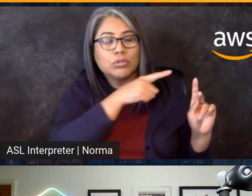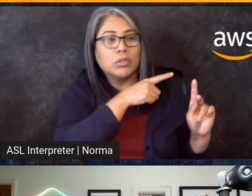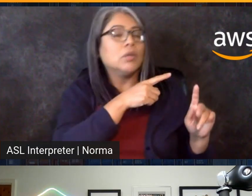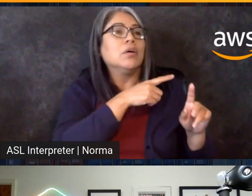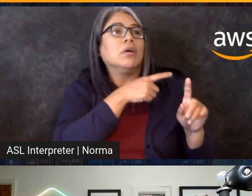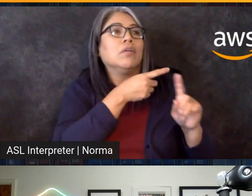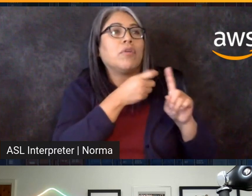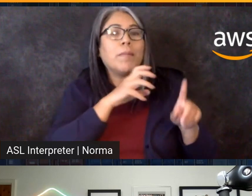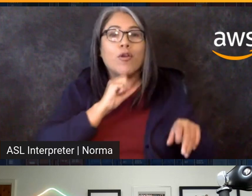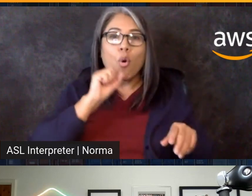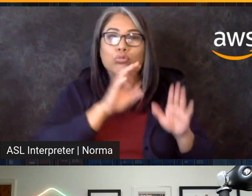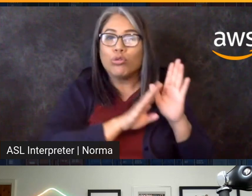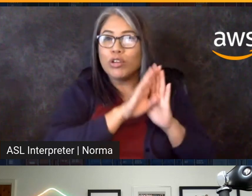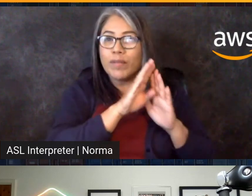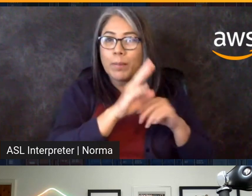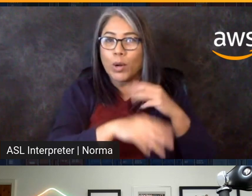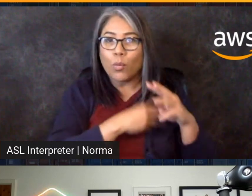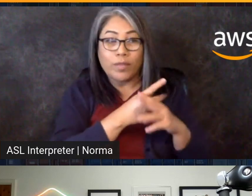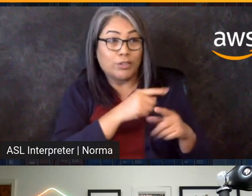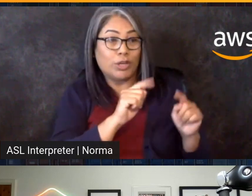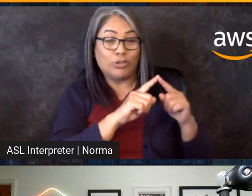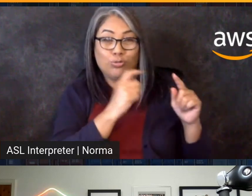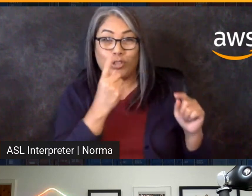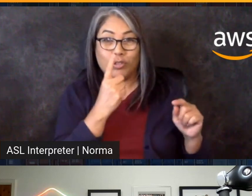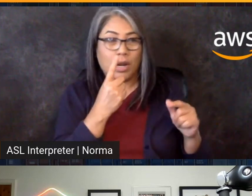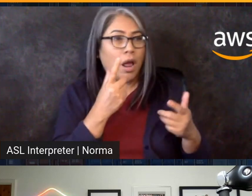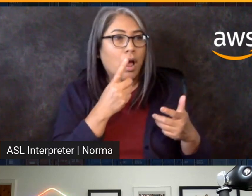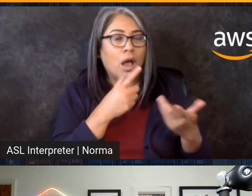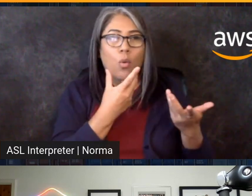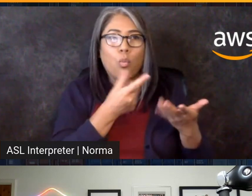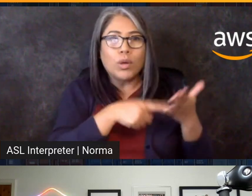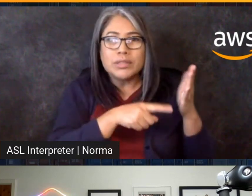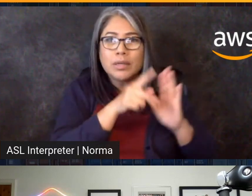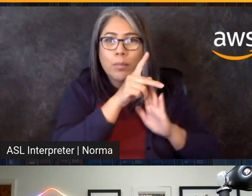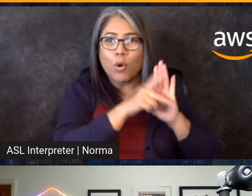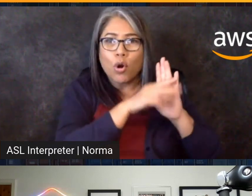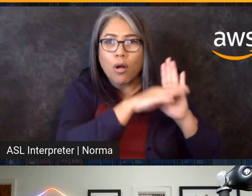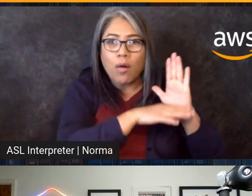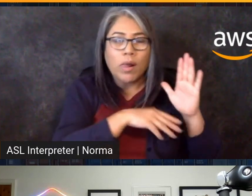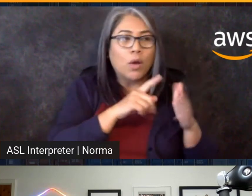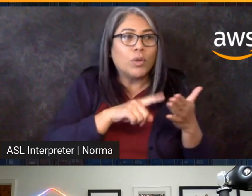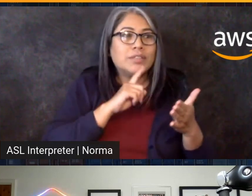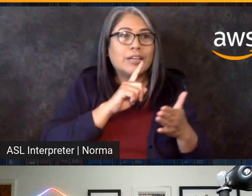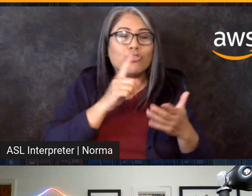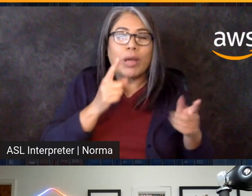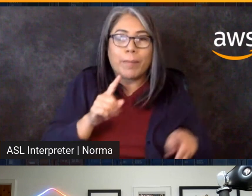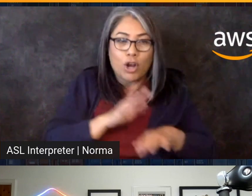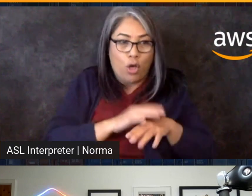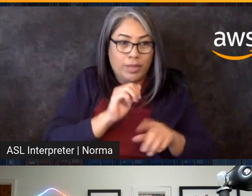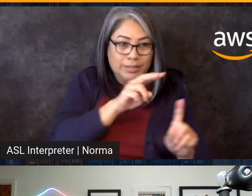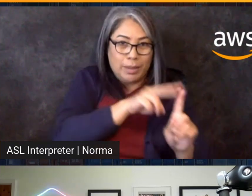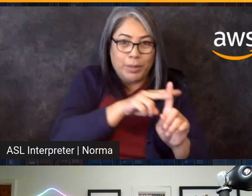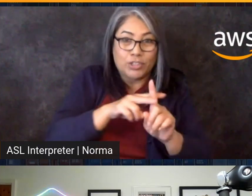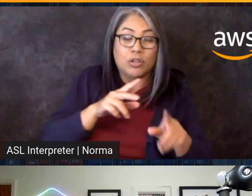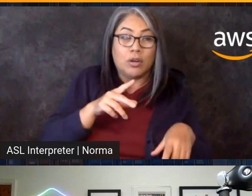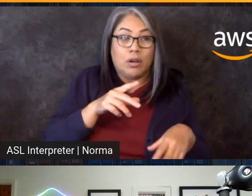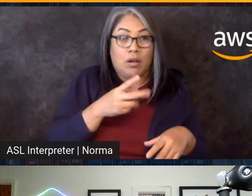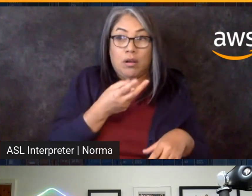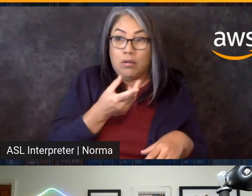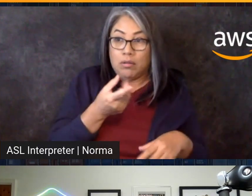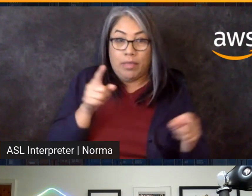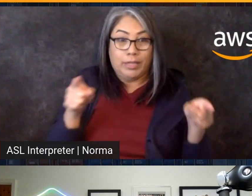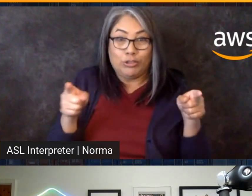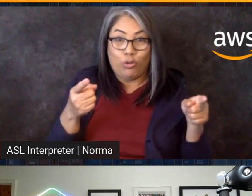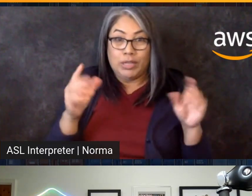where they're trying to understand like wire protocol, like what's actually happening on this application? Are these two things able to communicate? Like, is there latency between